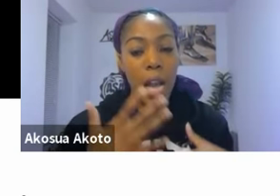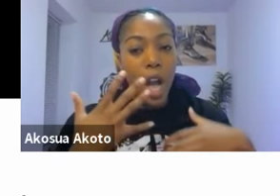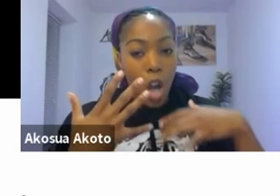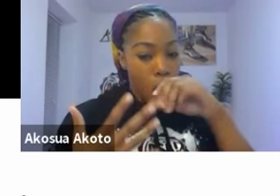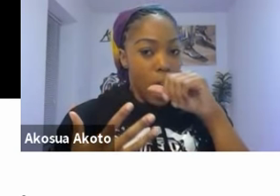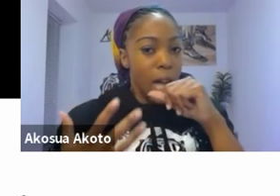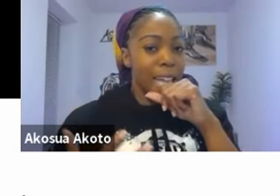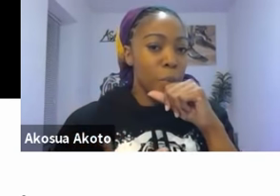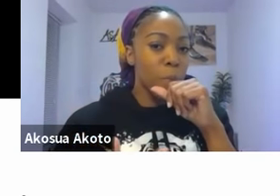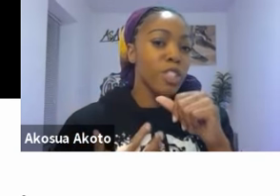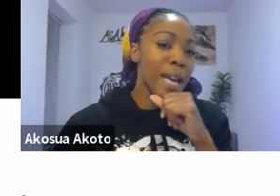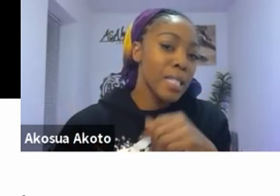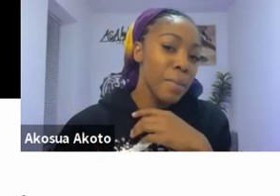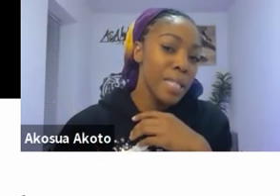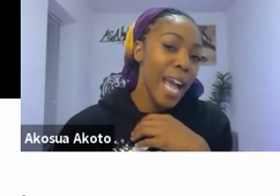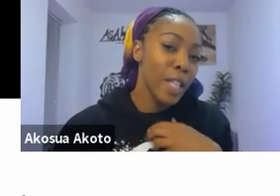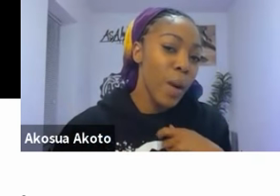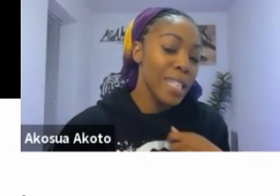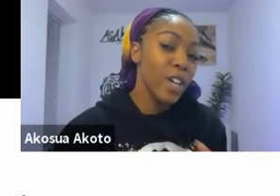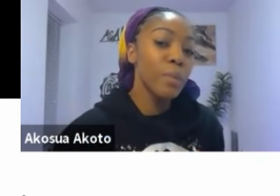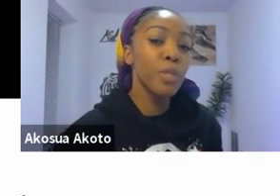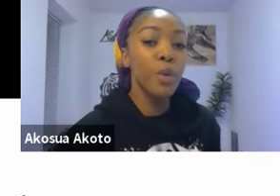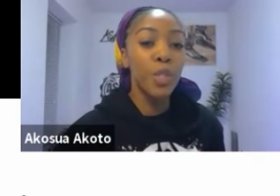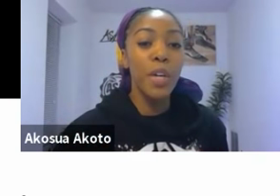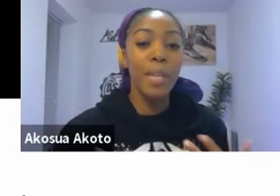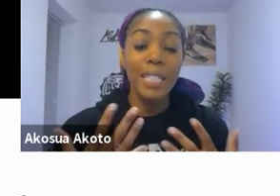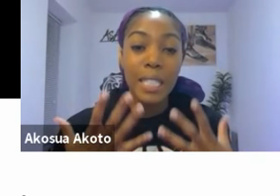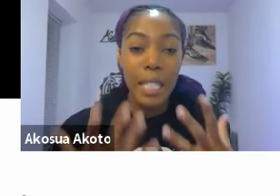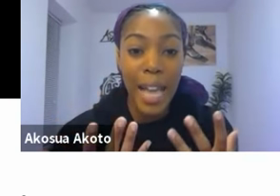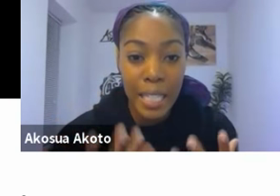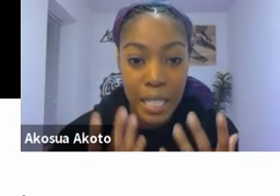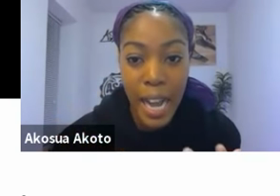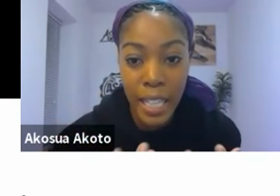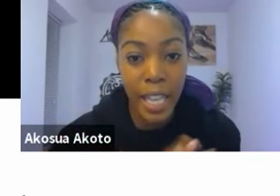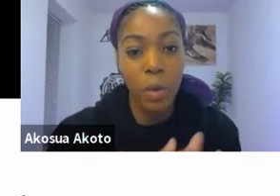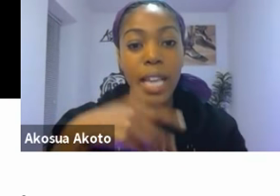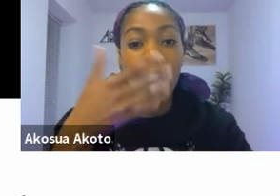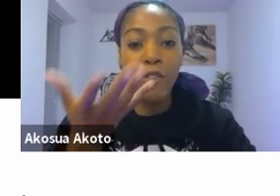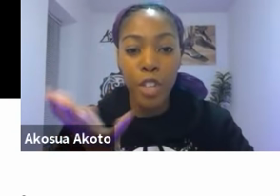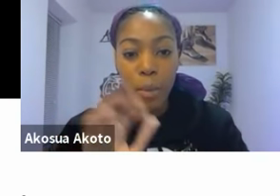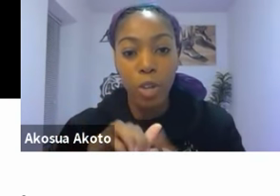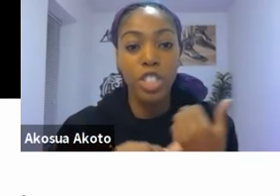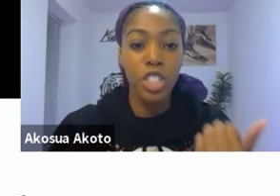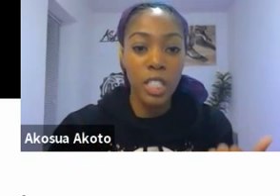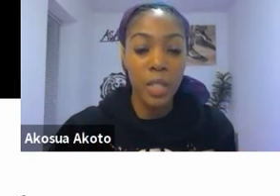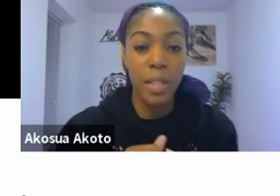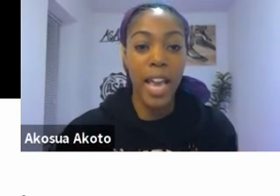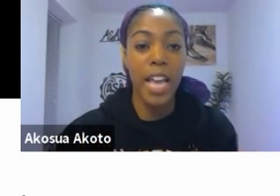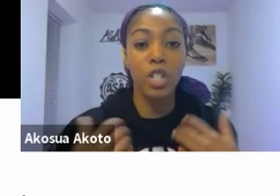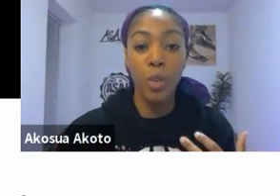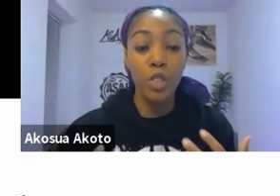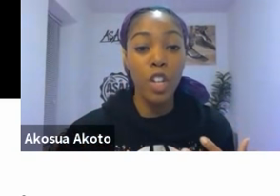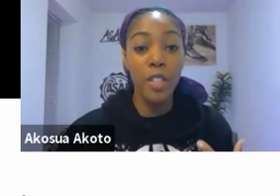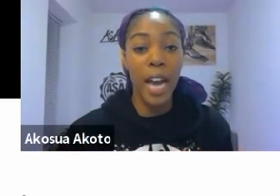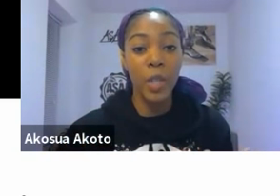see, a lot of people try to imitate Adowa. I tell them don't do it because it's like sign language. Every motion she does with a